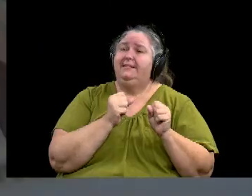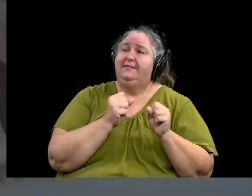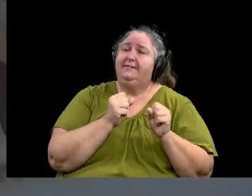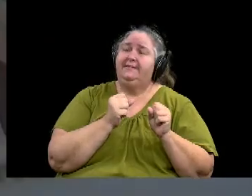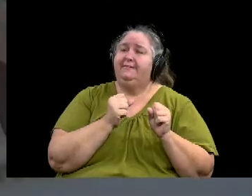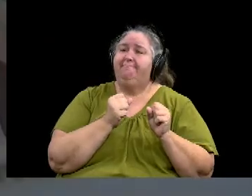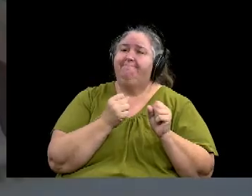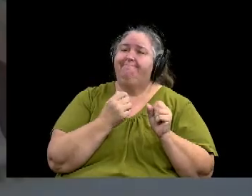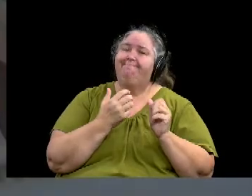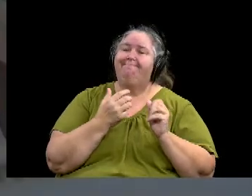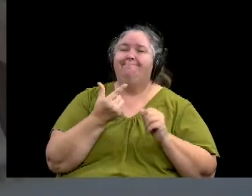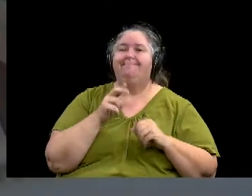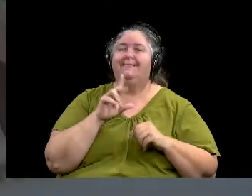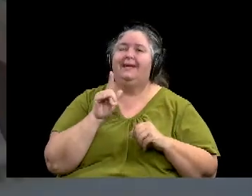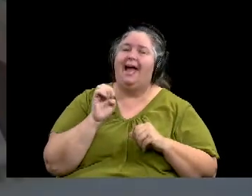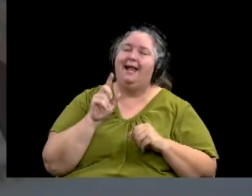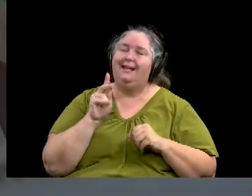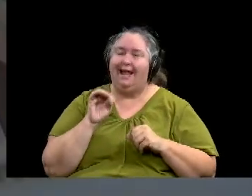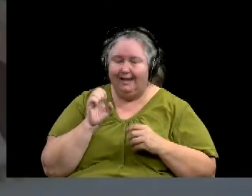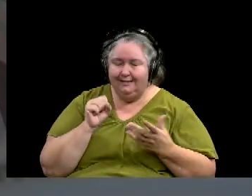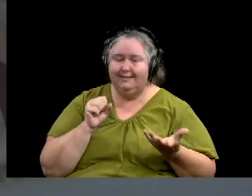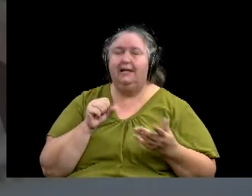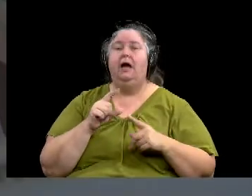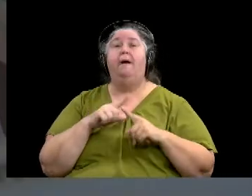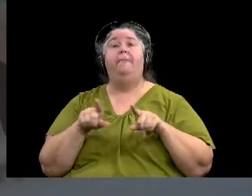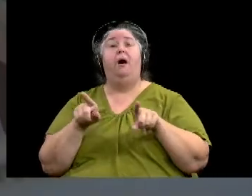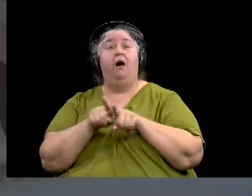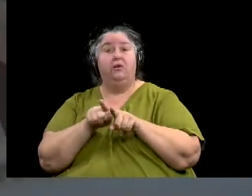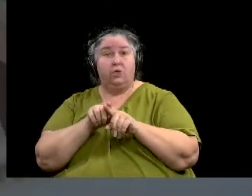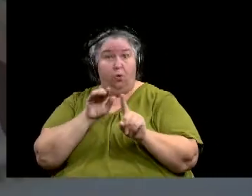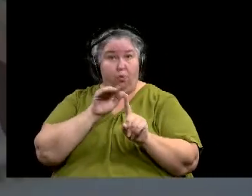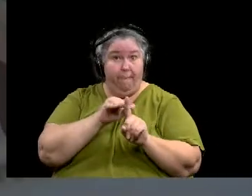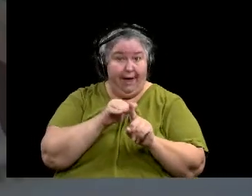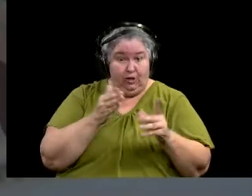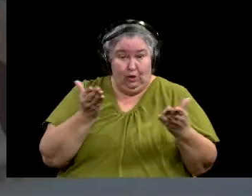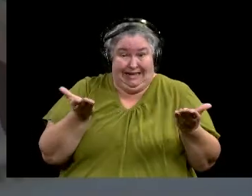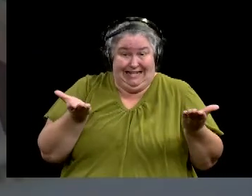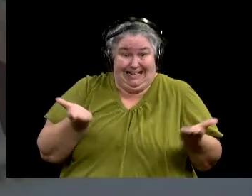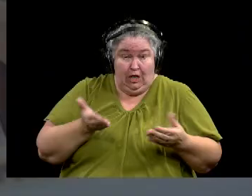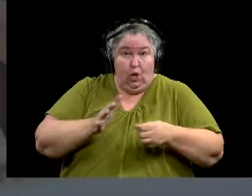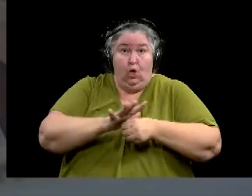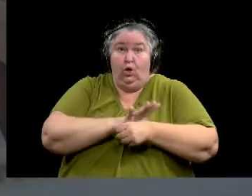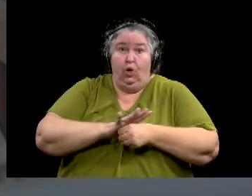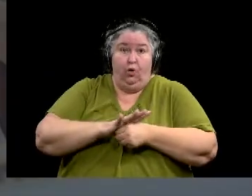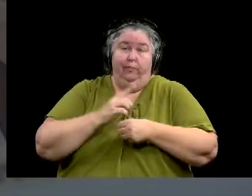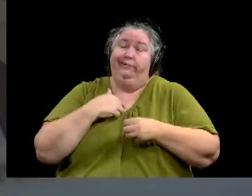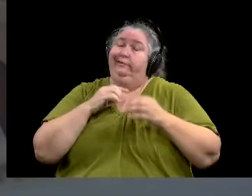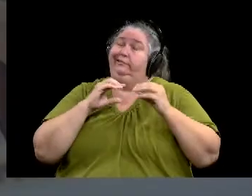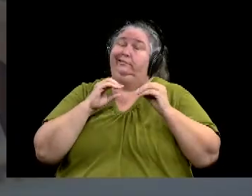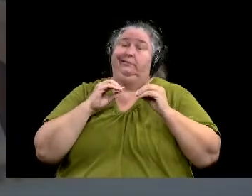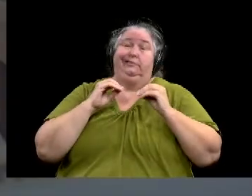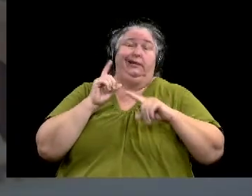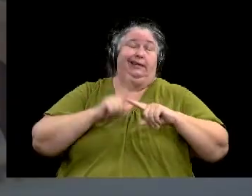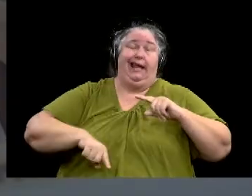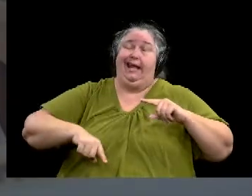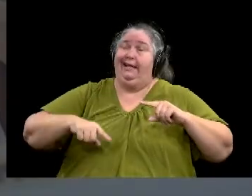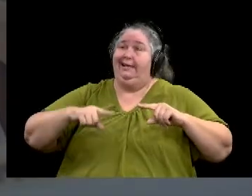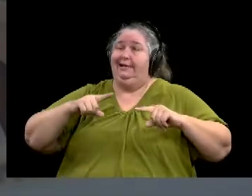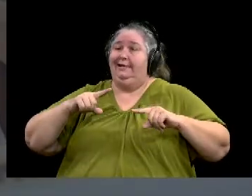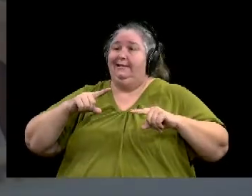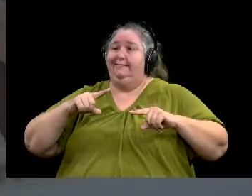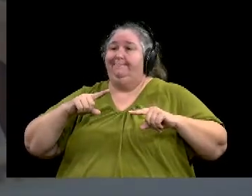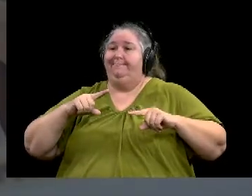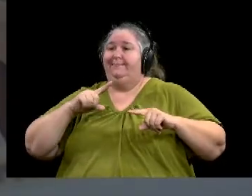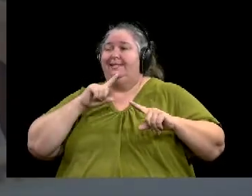as a reminder here locally, we have no policymaking authority at the local level. Governor Abbott has issued